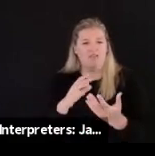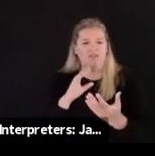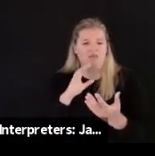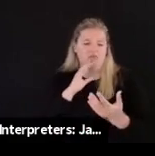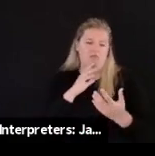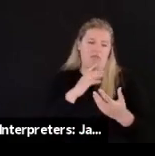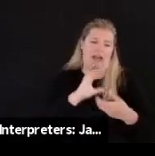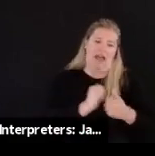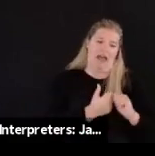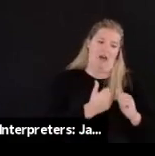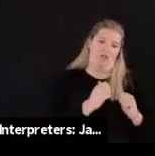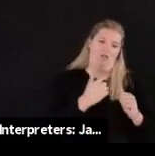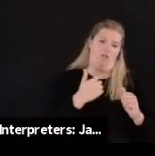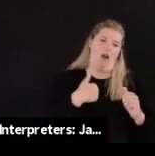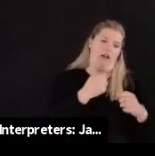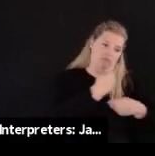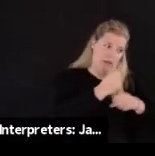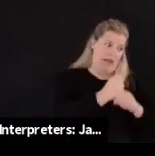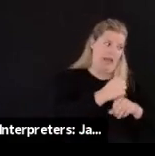have access to this.